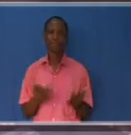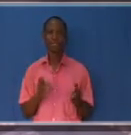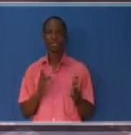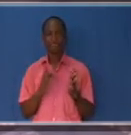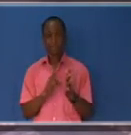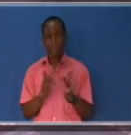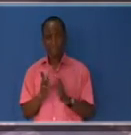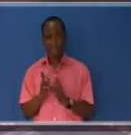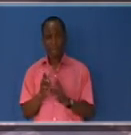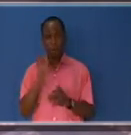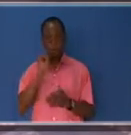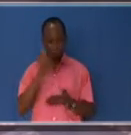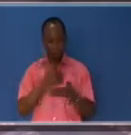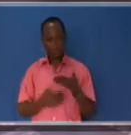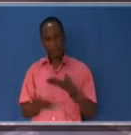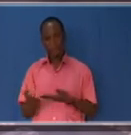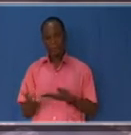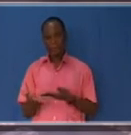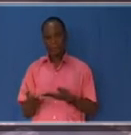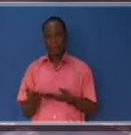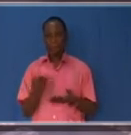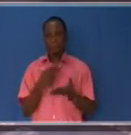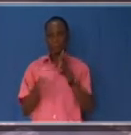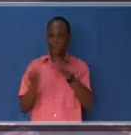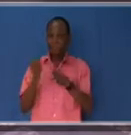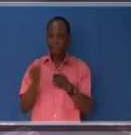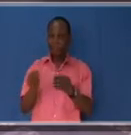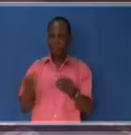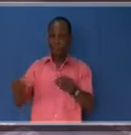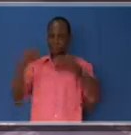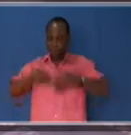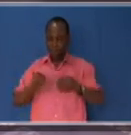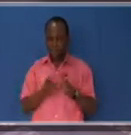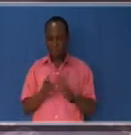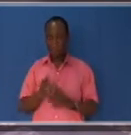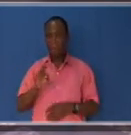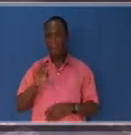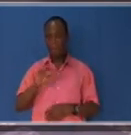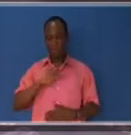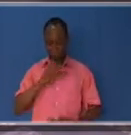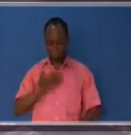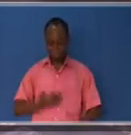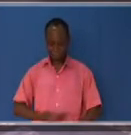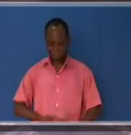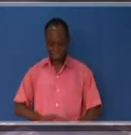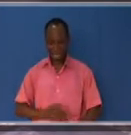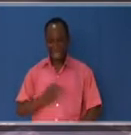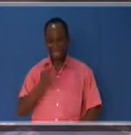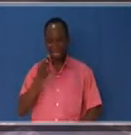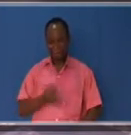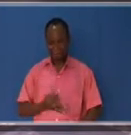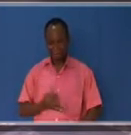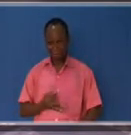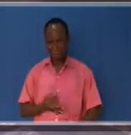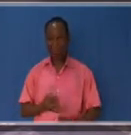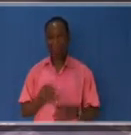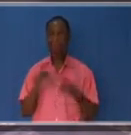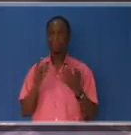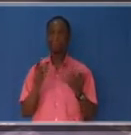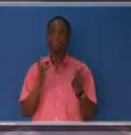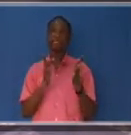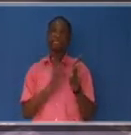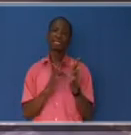after all, Jesus, onam oba shene be wiase. Hum kron kron de ni she oba awudie mu no wo no nanso ozo obiara